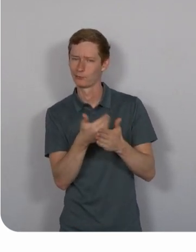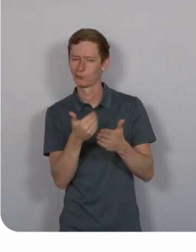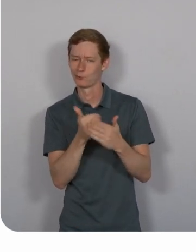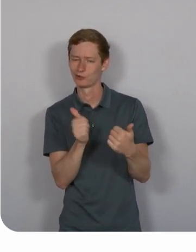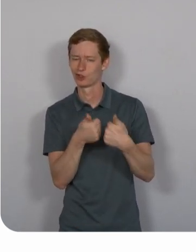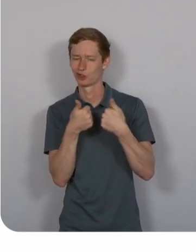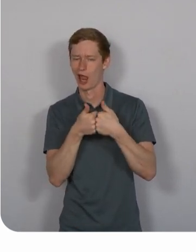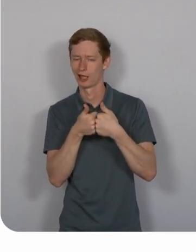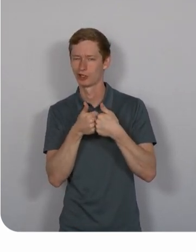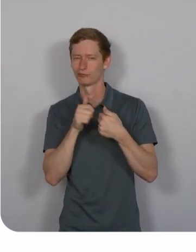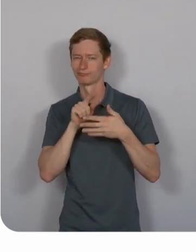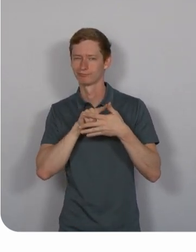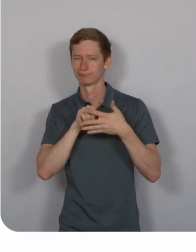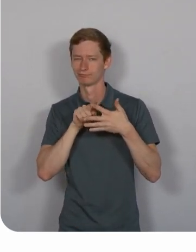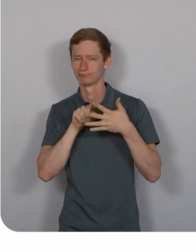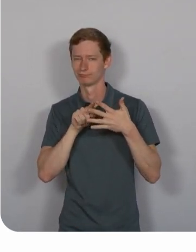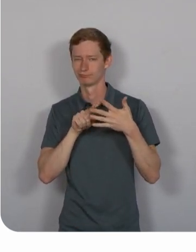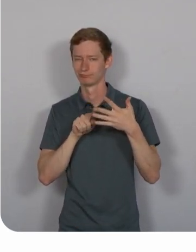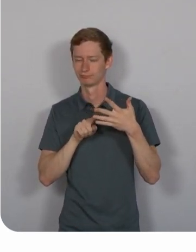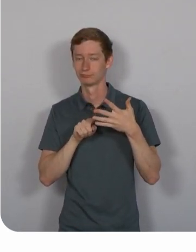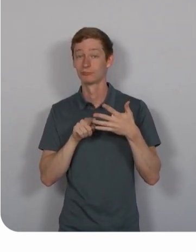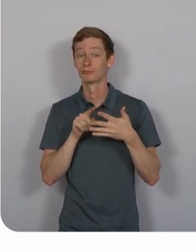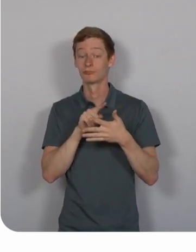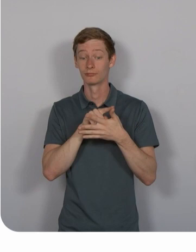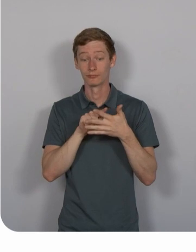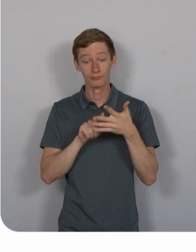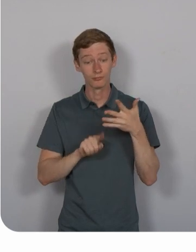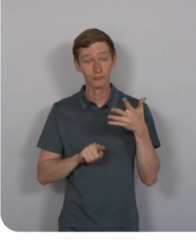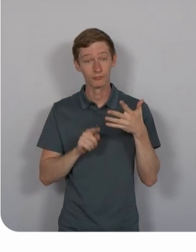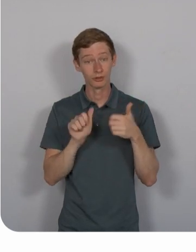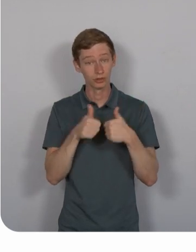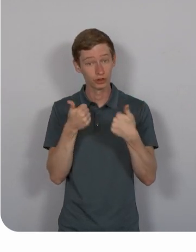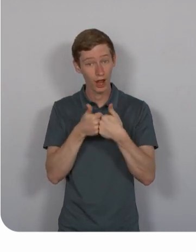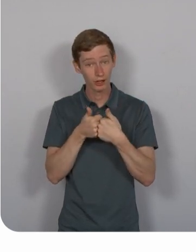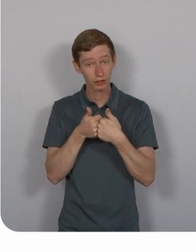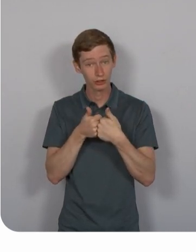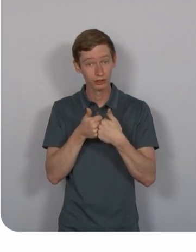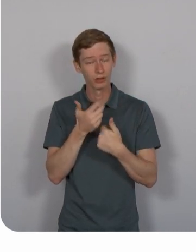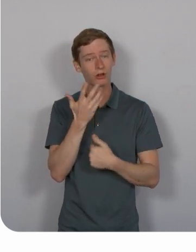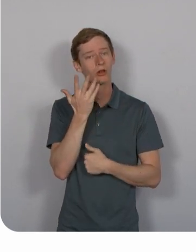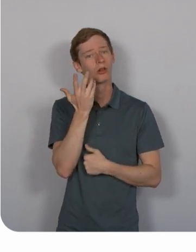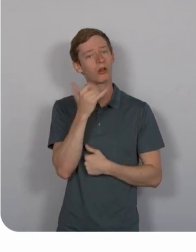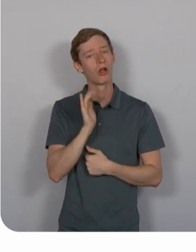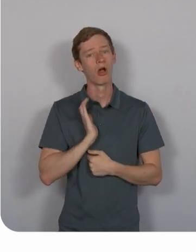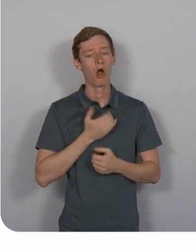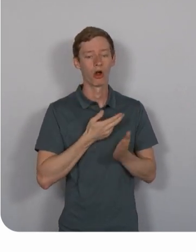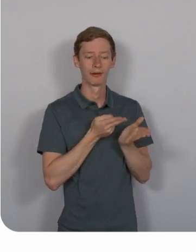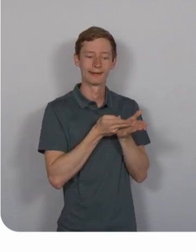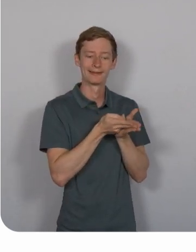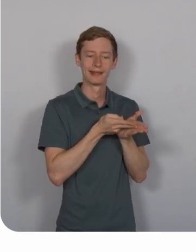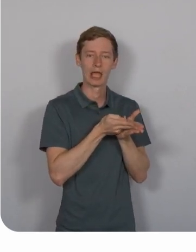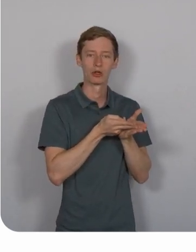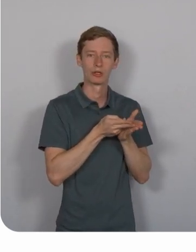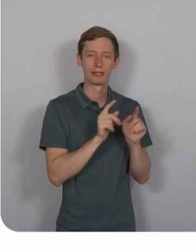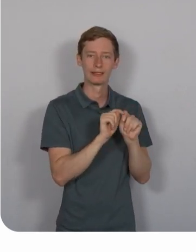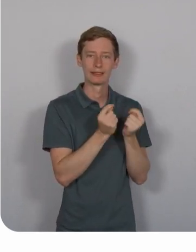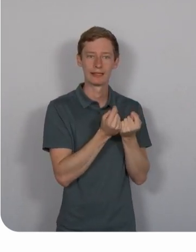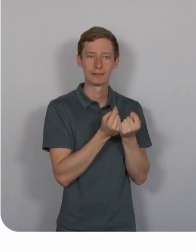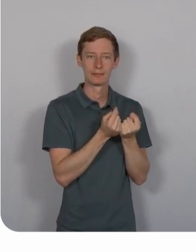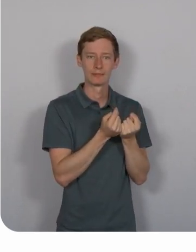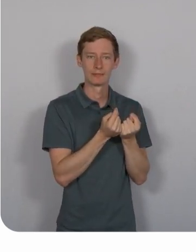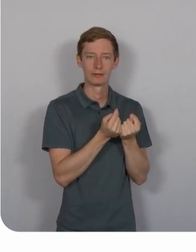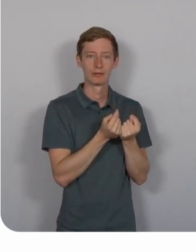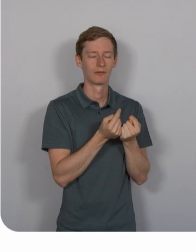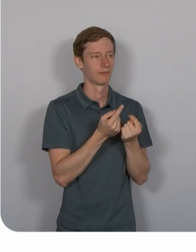this too. And you know, some of these challenges are going to look a lot like the ones that our integrity teams have gotten